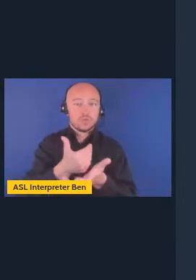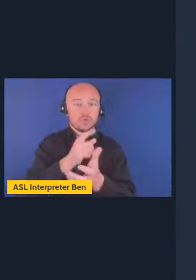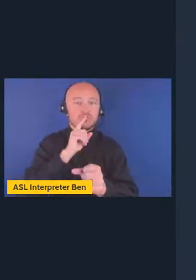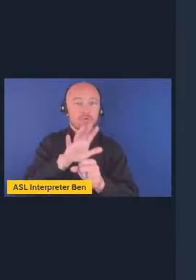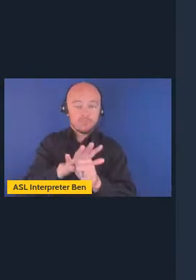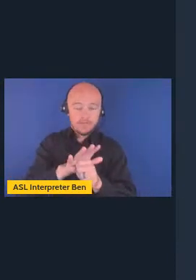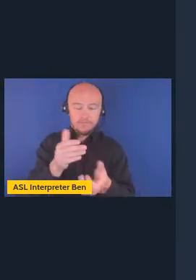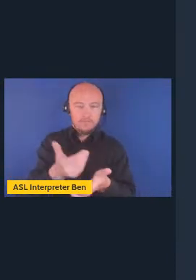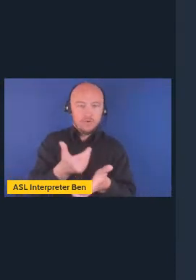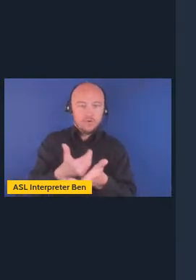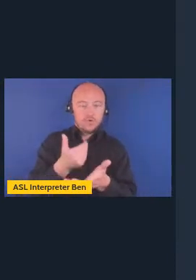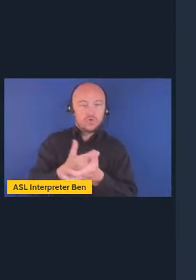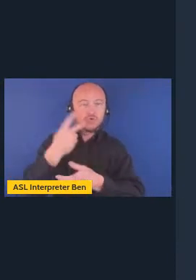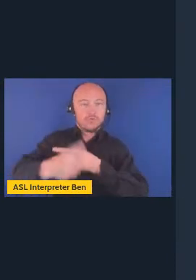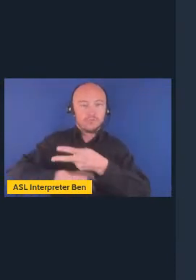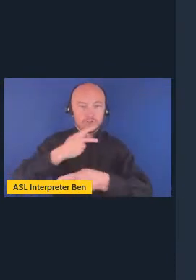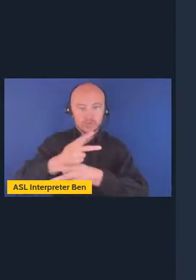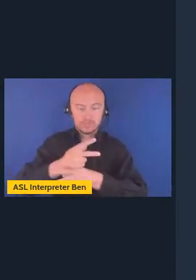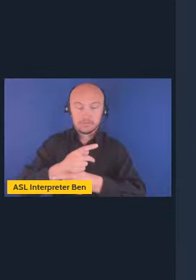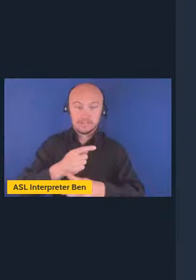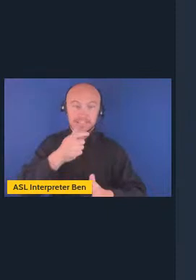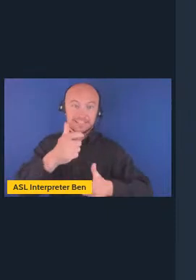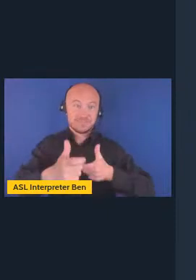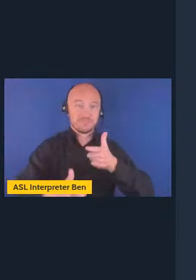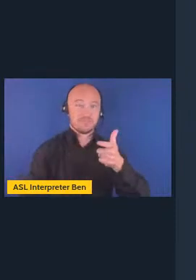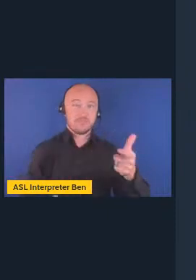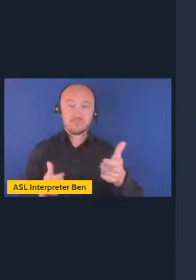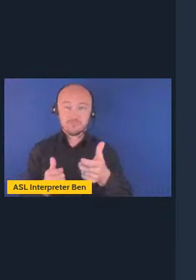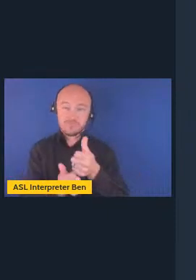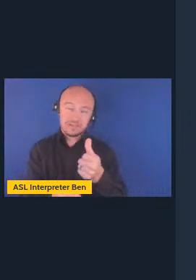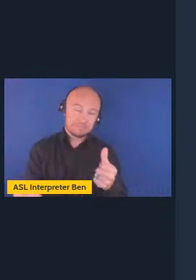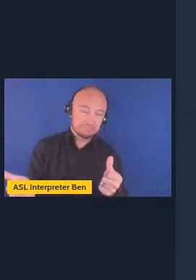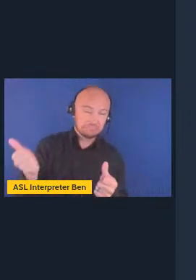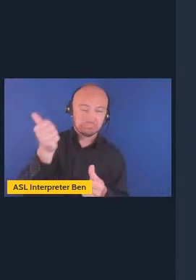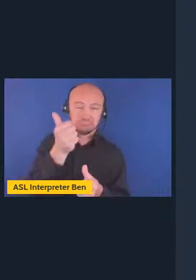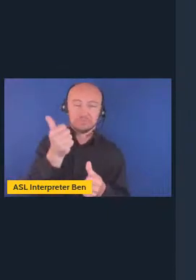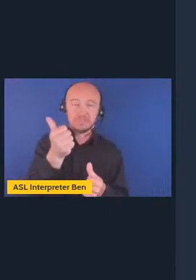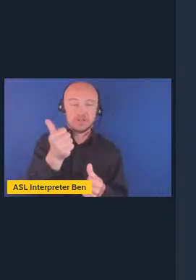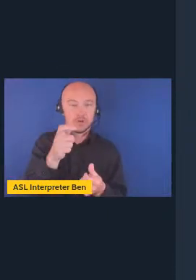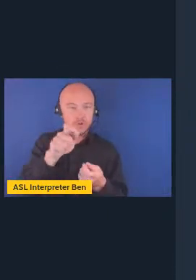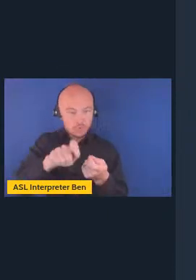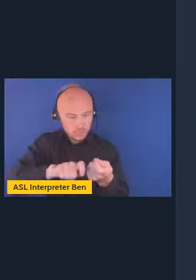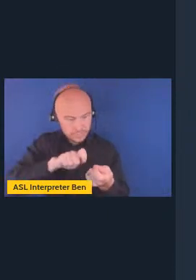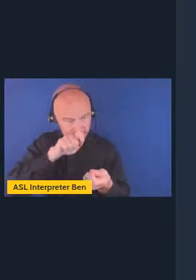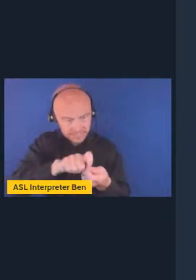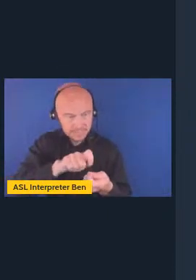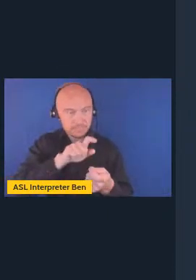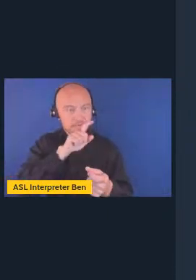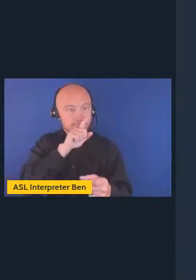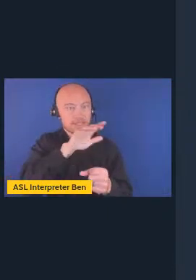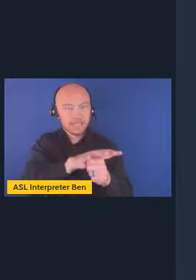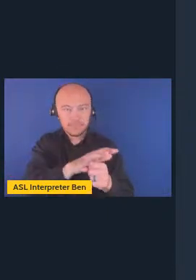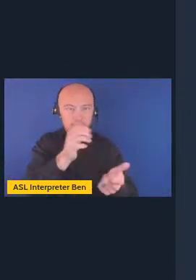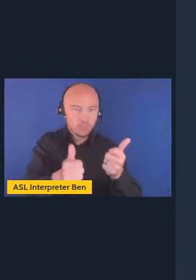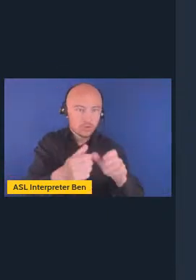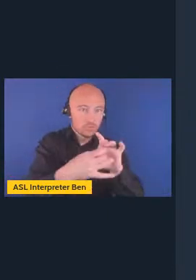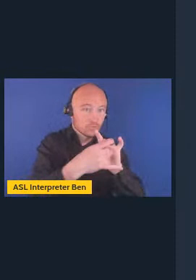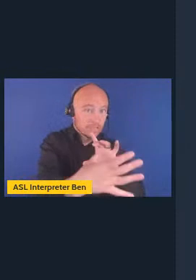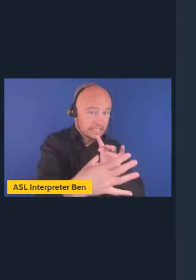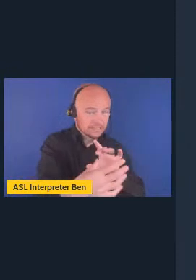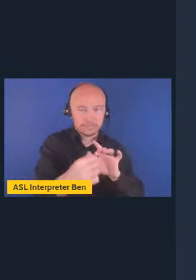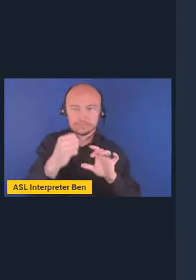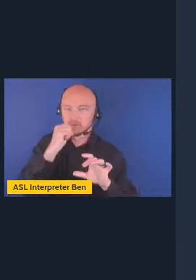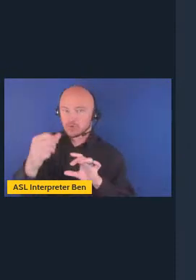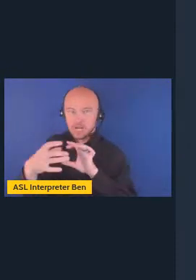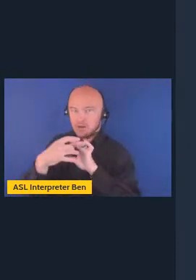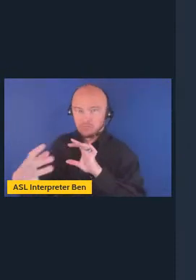version. It got a big upgrade. You can now specify which commits should be considered releasable and which not.